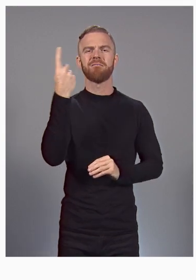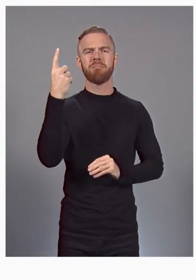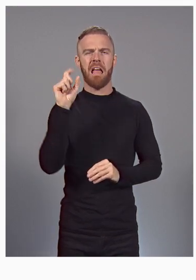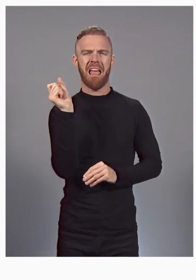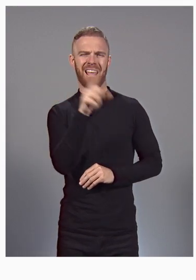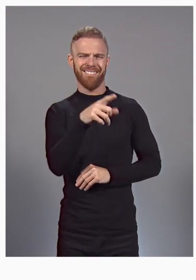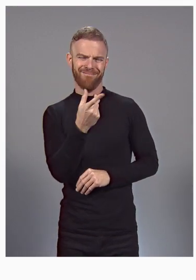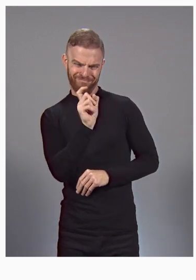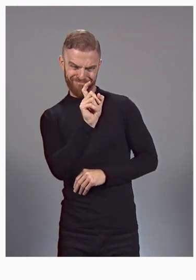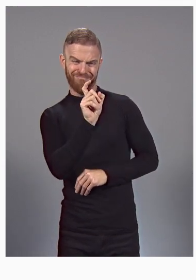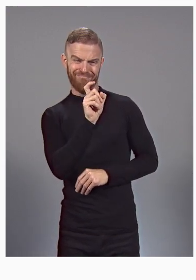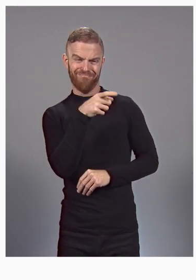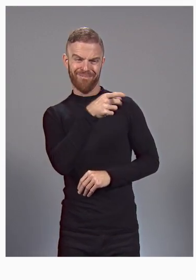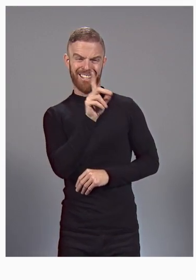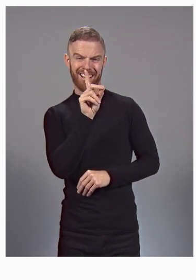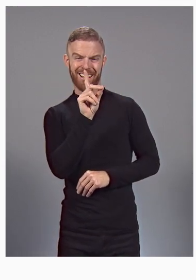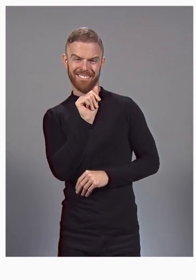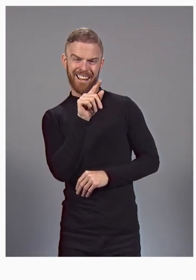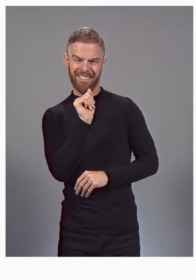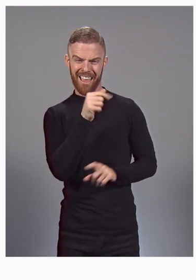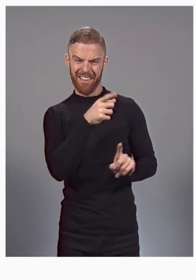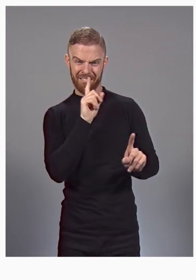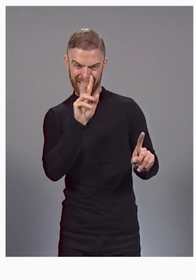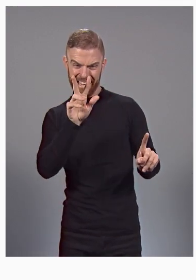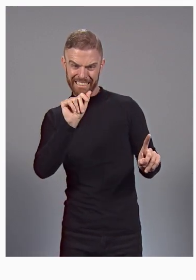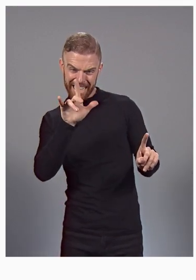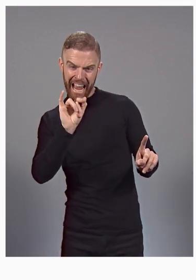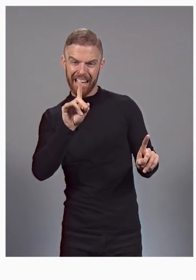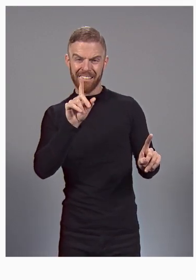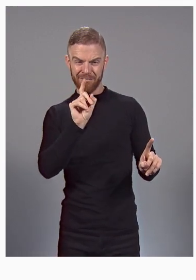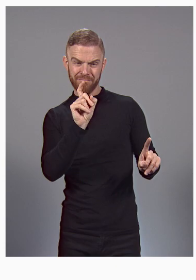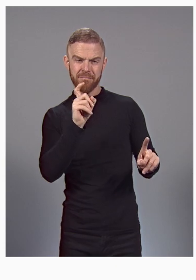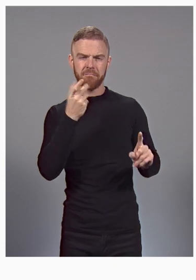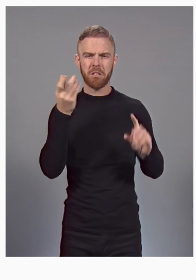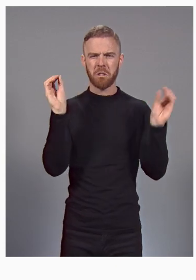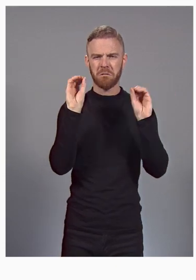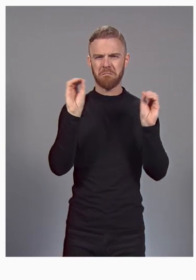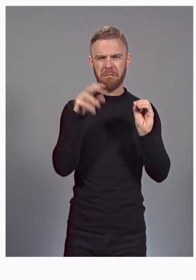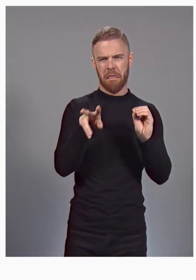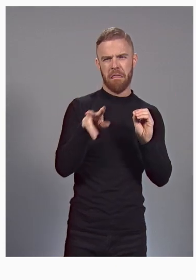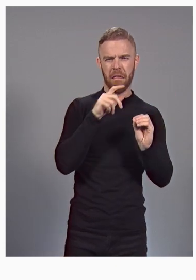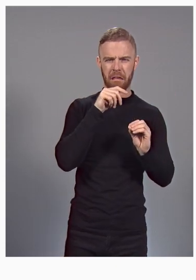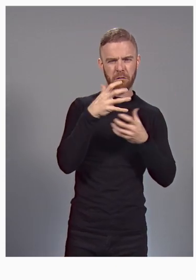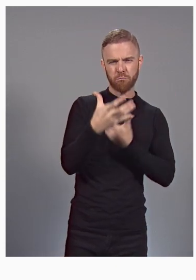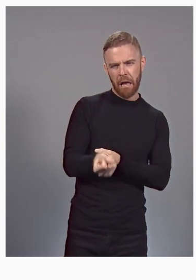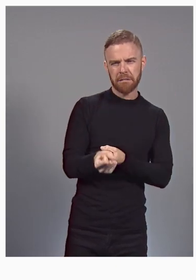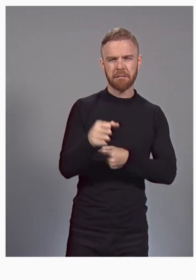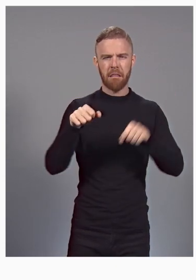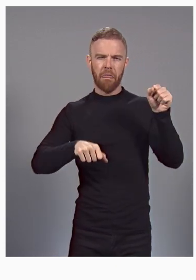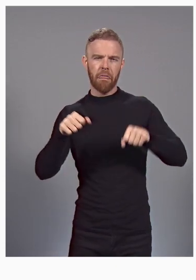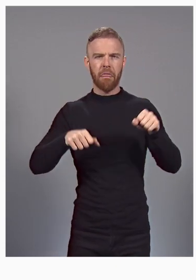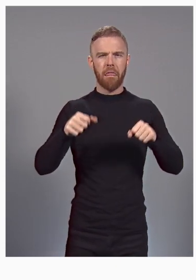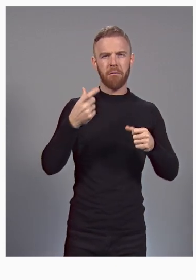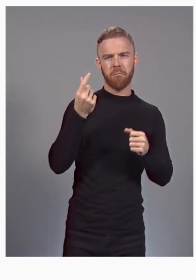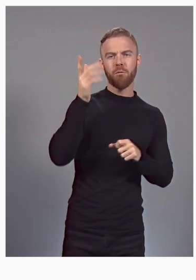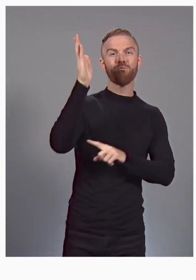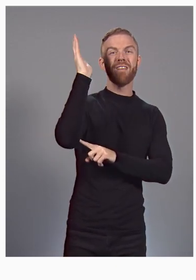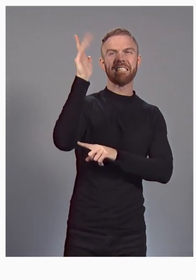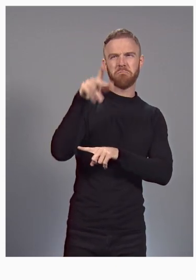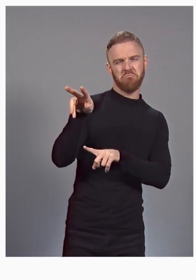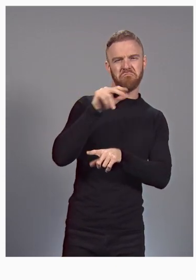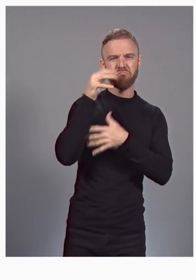the validity of a single data point, and then nobody can trust anything that's being presented from that point